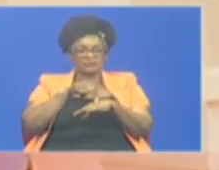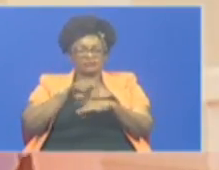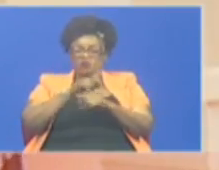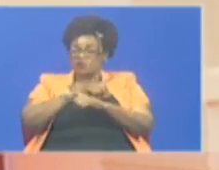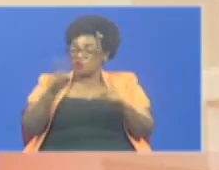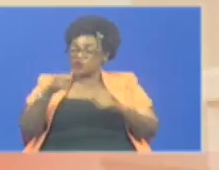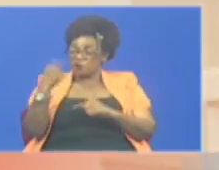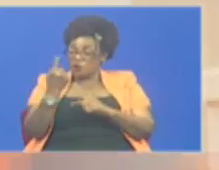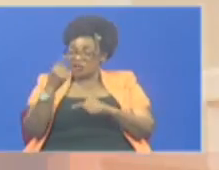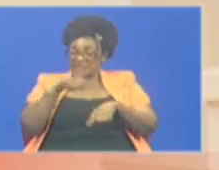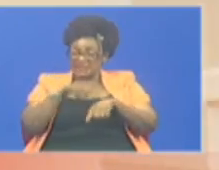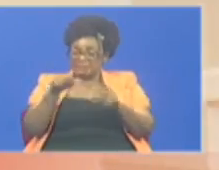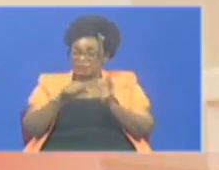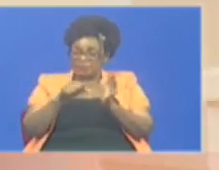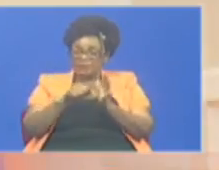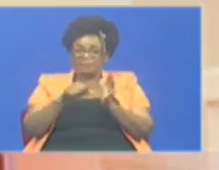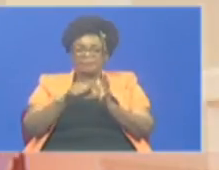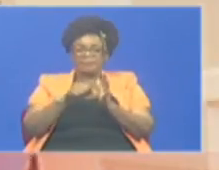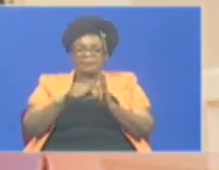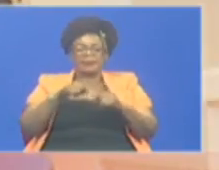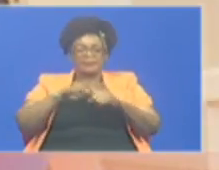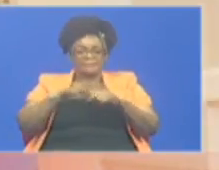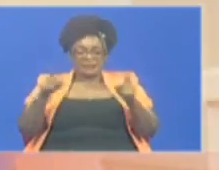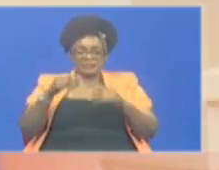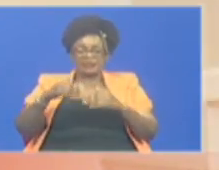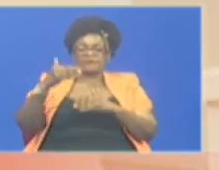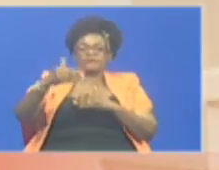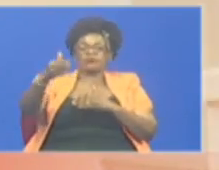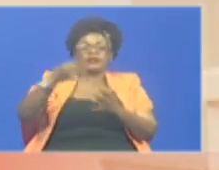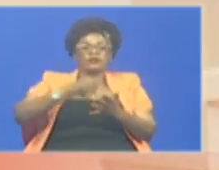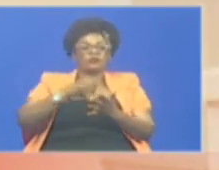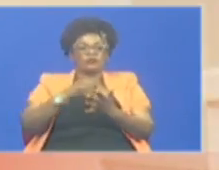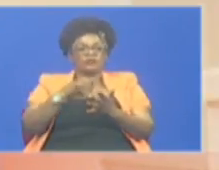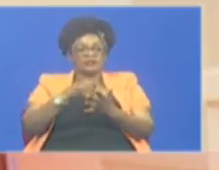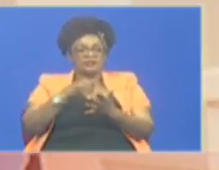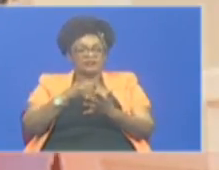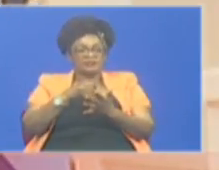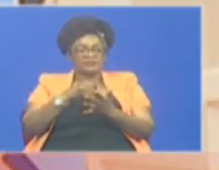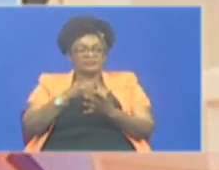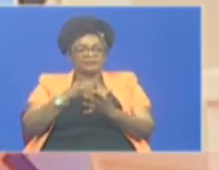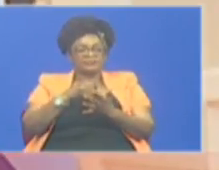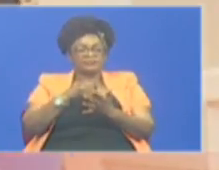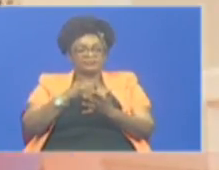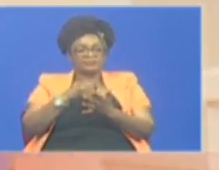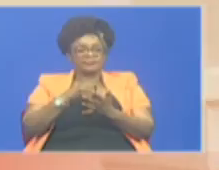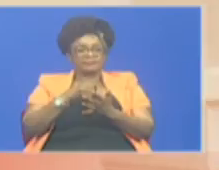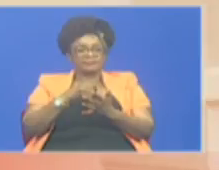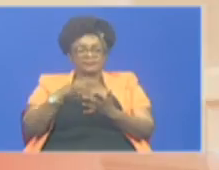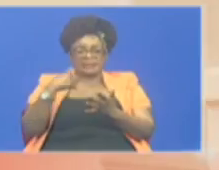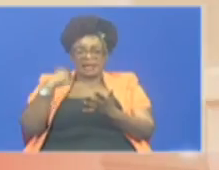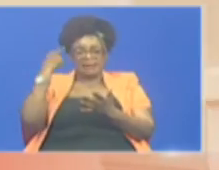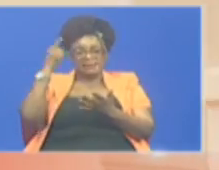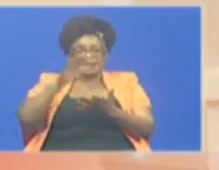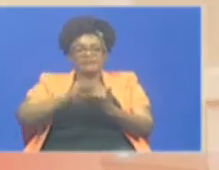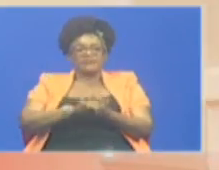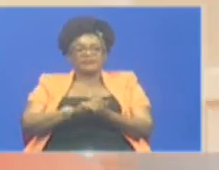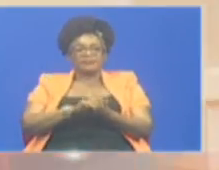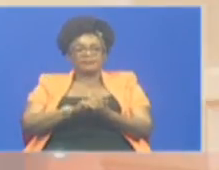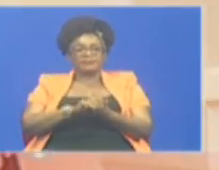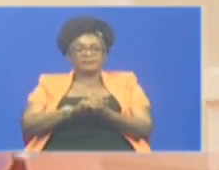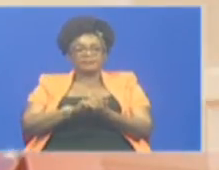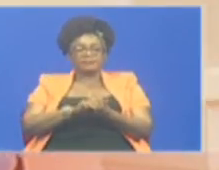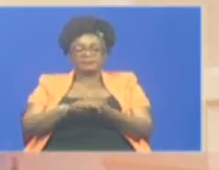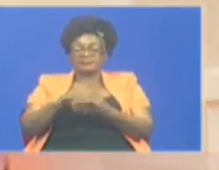crisis, but into the future. This, I believe, will